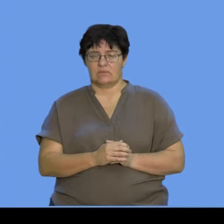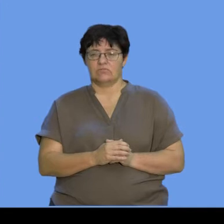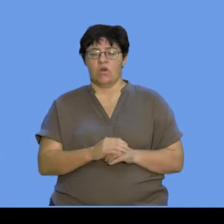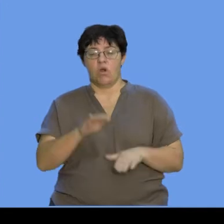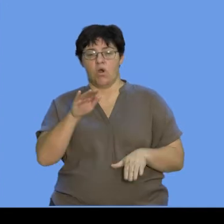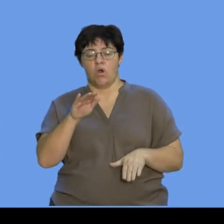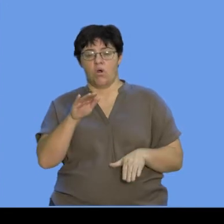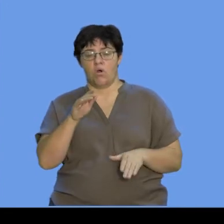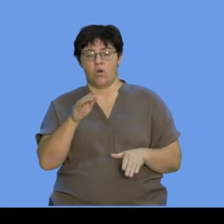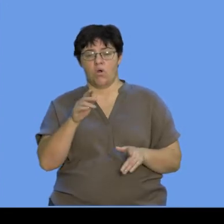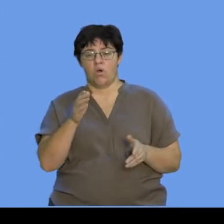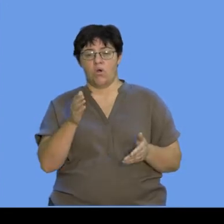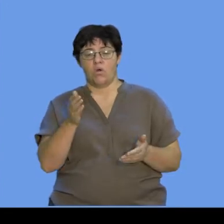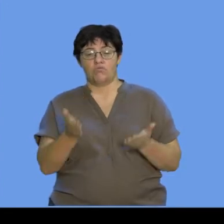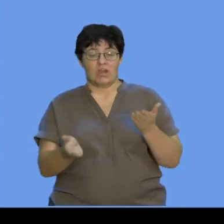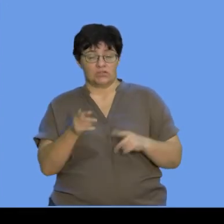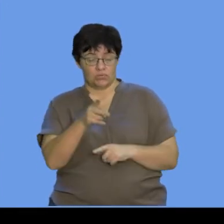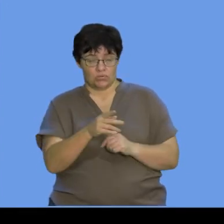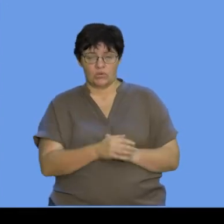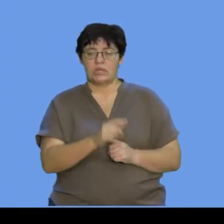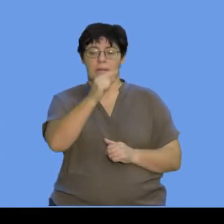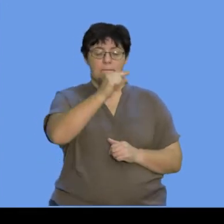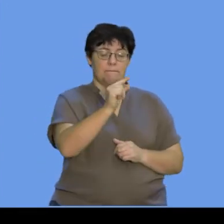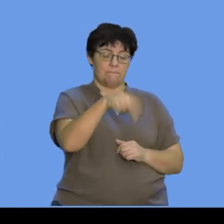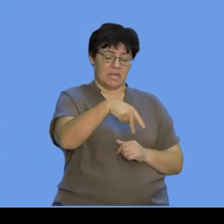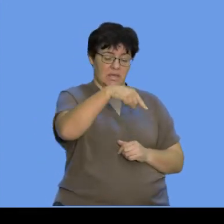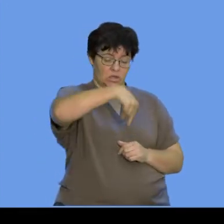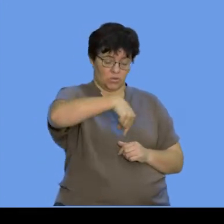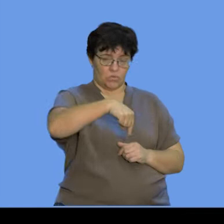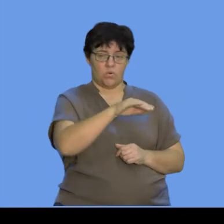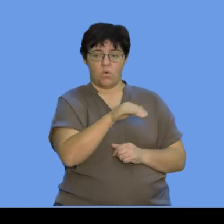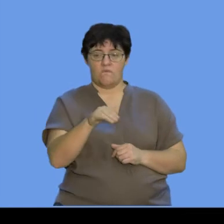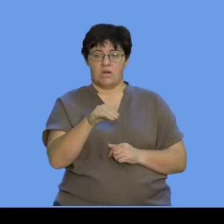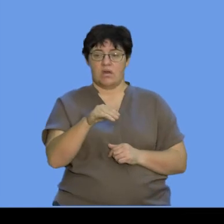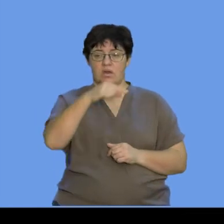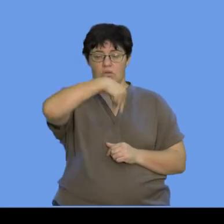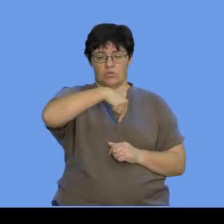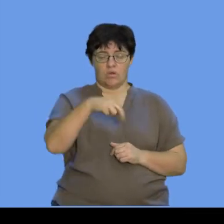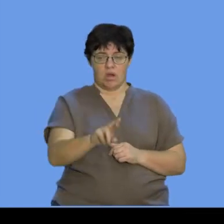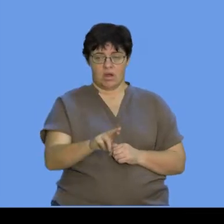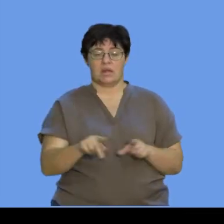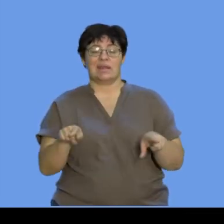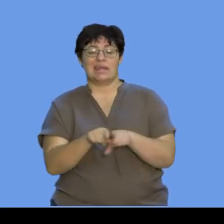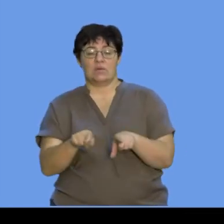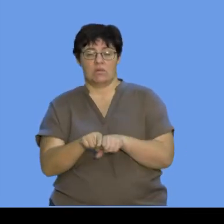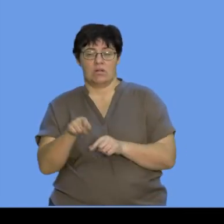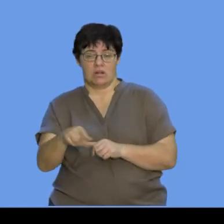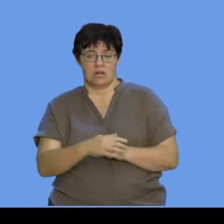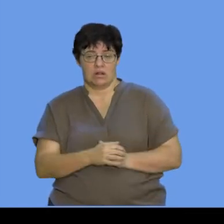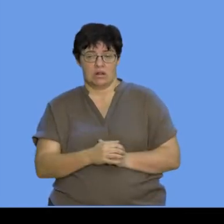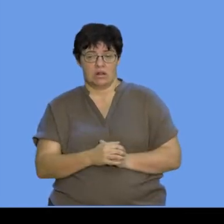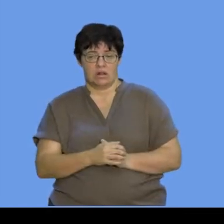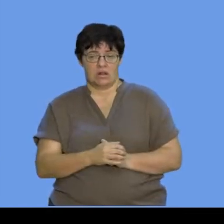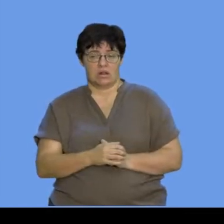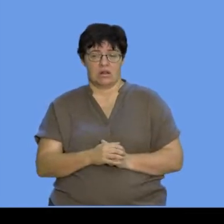I'm just going to write the ratio quickly for us. This is PQ over QR, I said, is